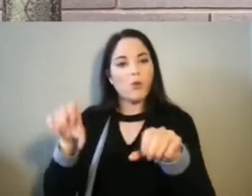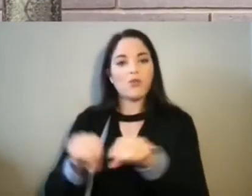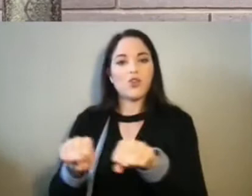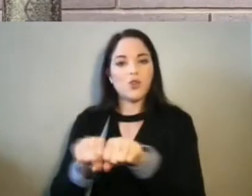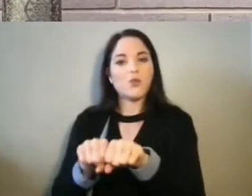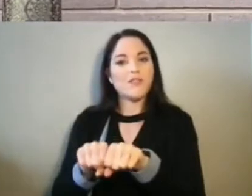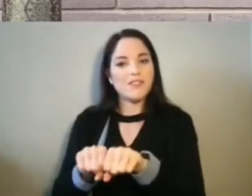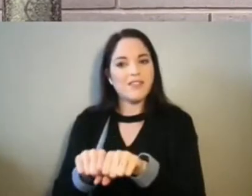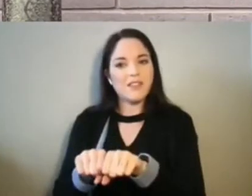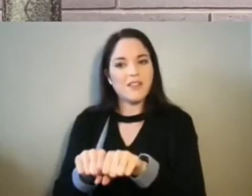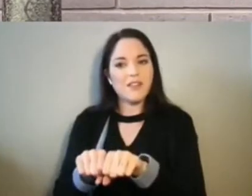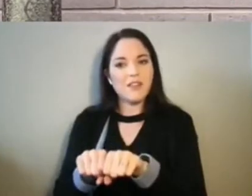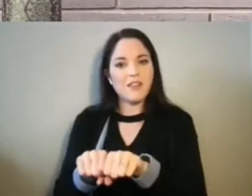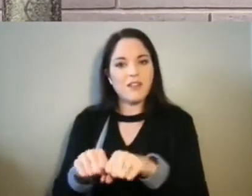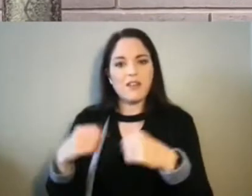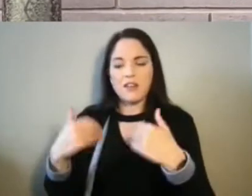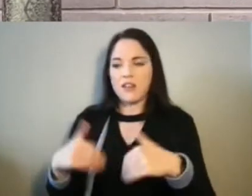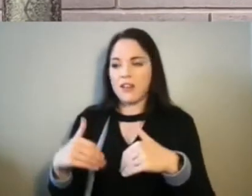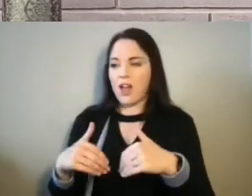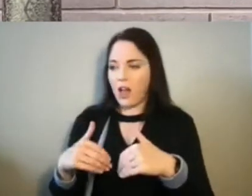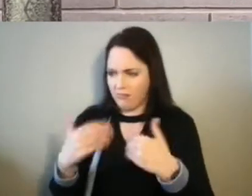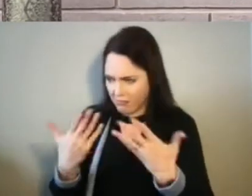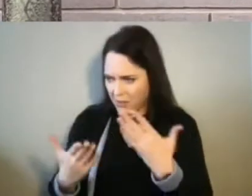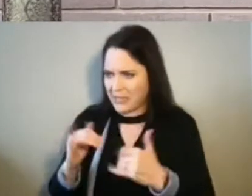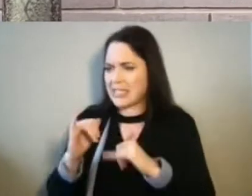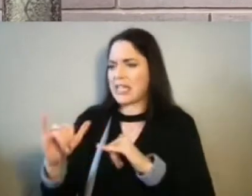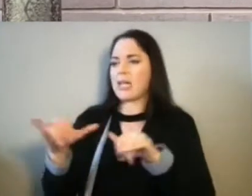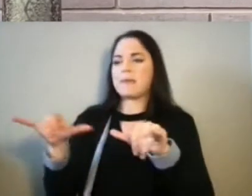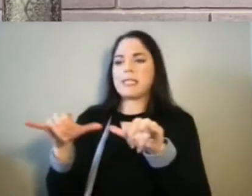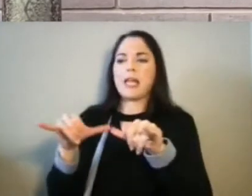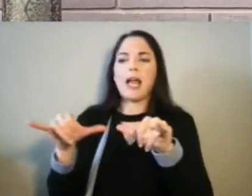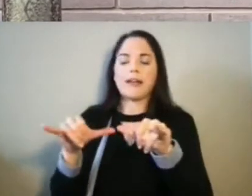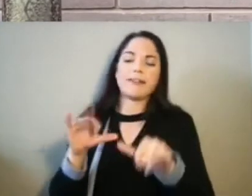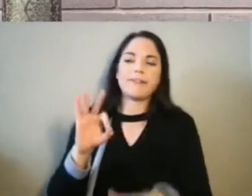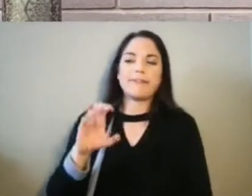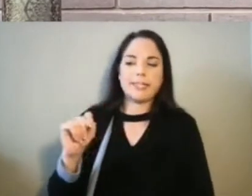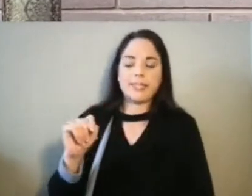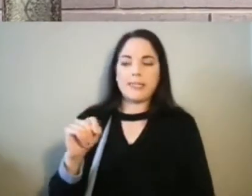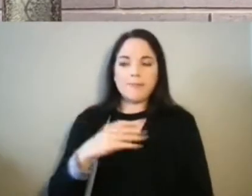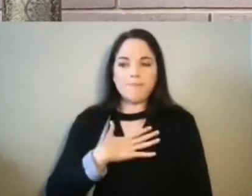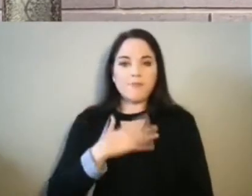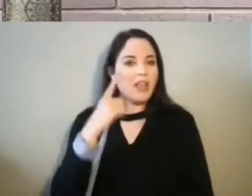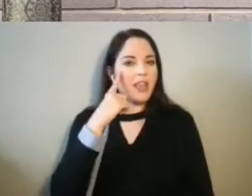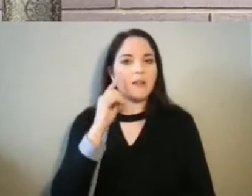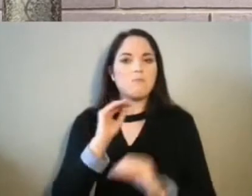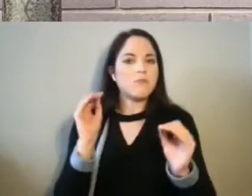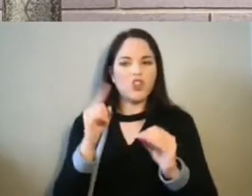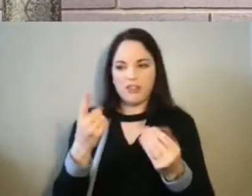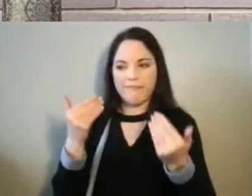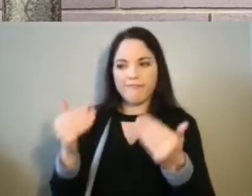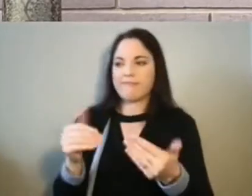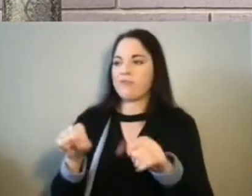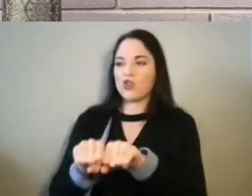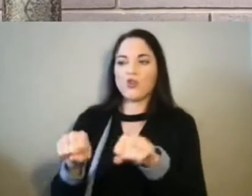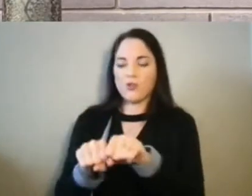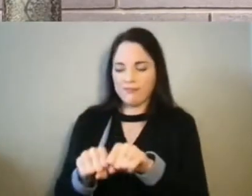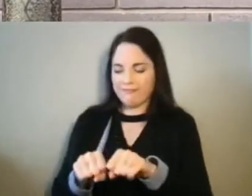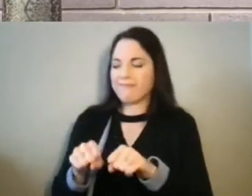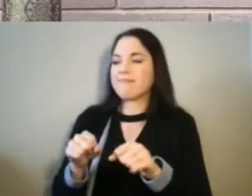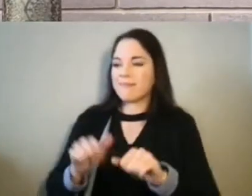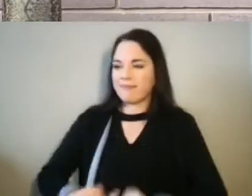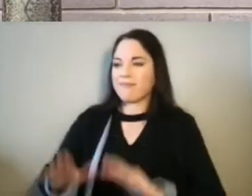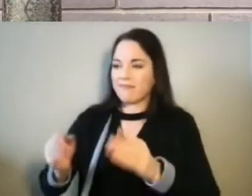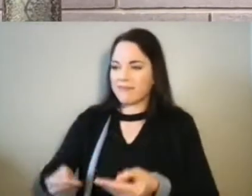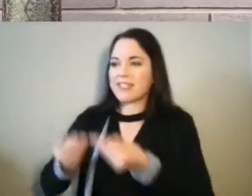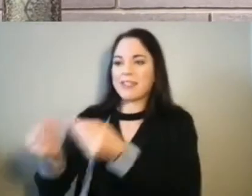power, an act of love, generosity. It speaks to the power of